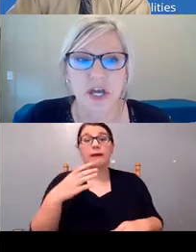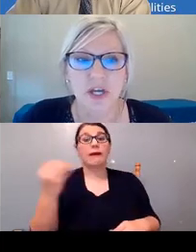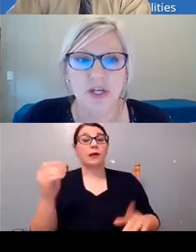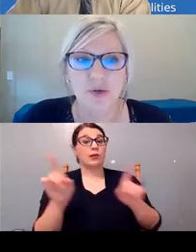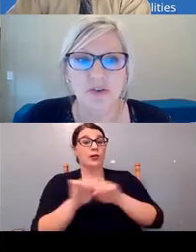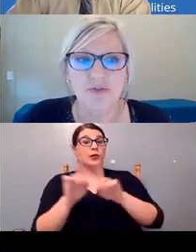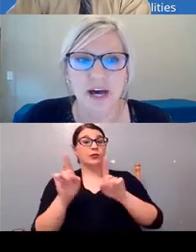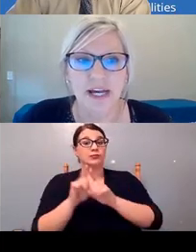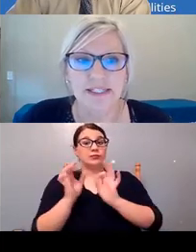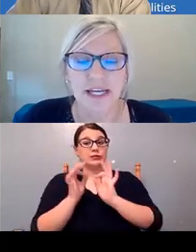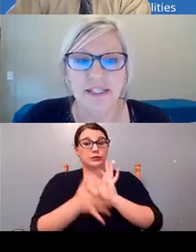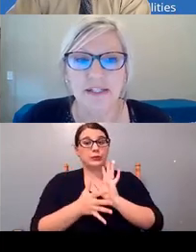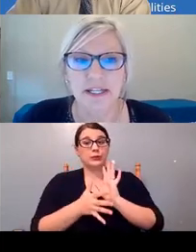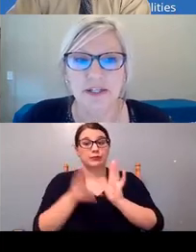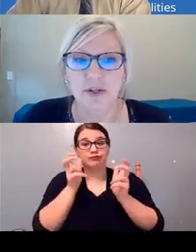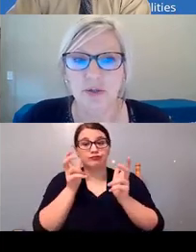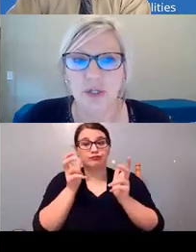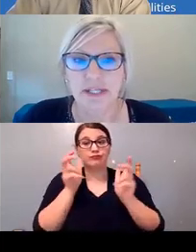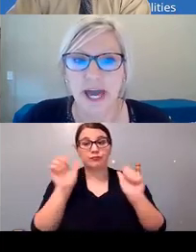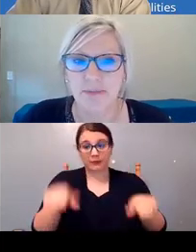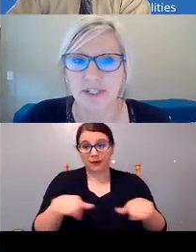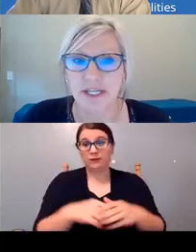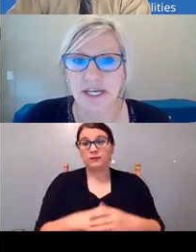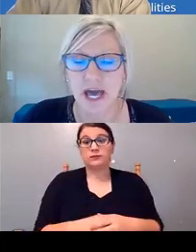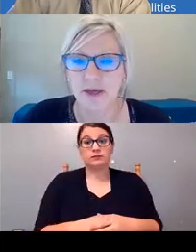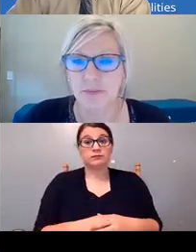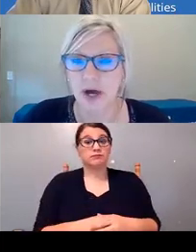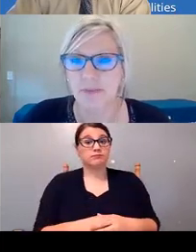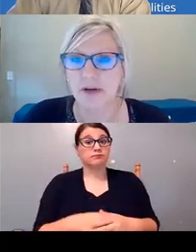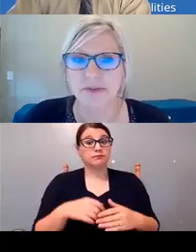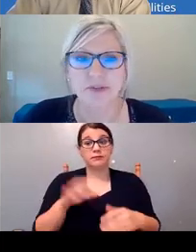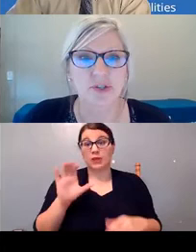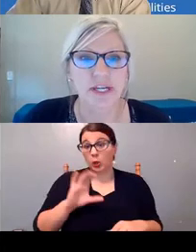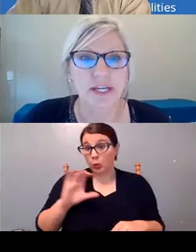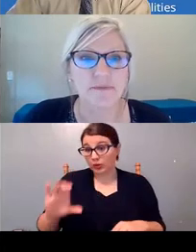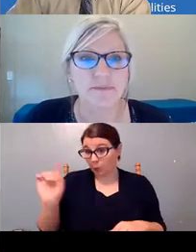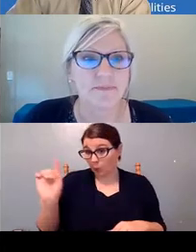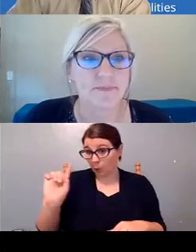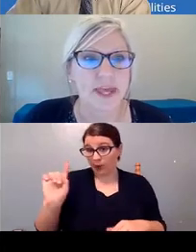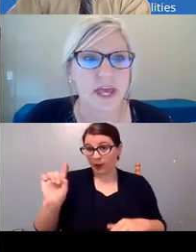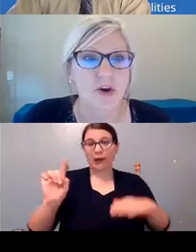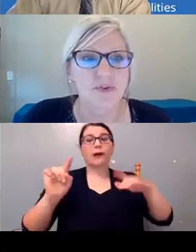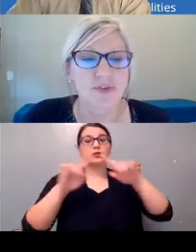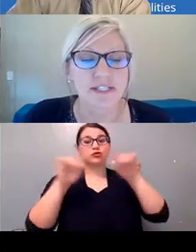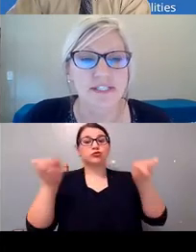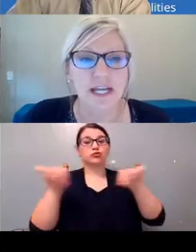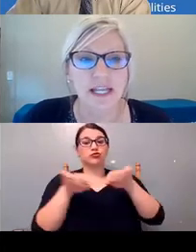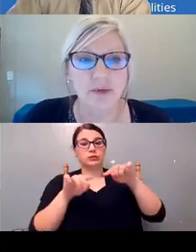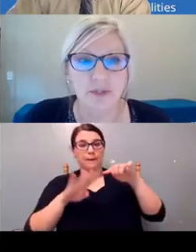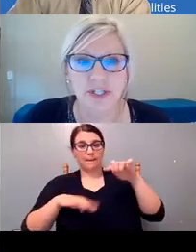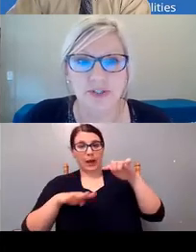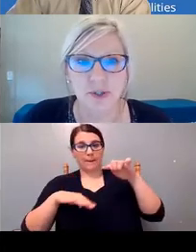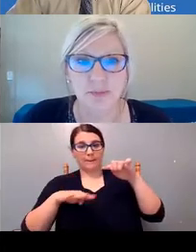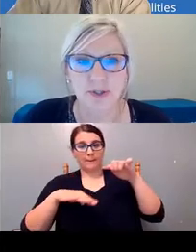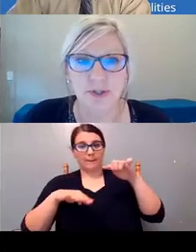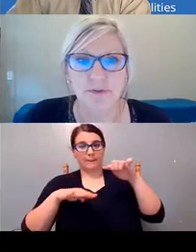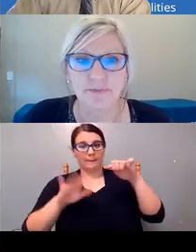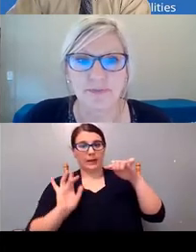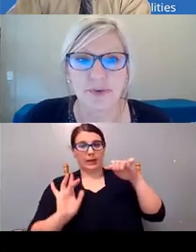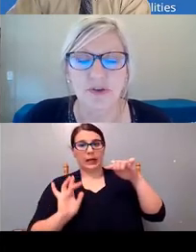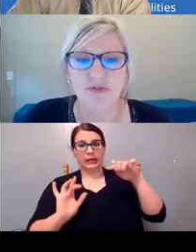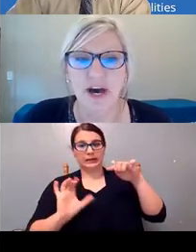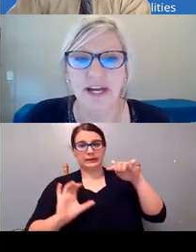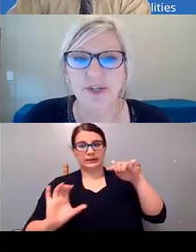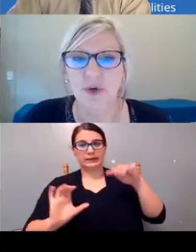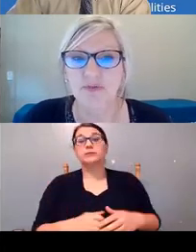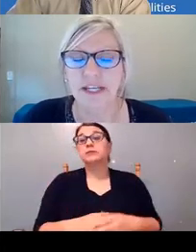sessions. You can find and click closed captioning at the bottom of your screen. For the sign language interpreter,